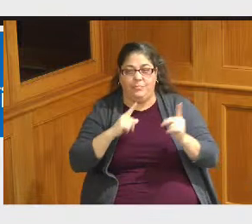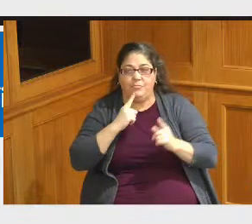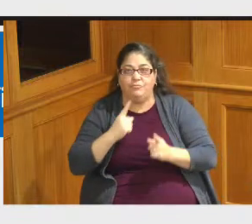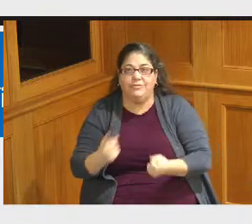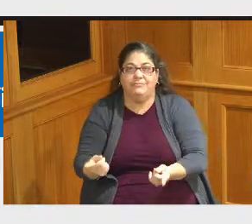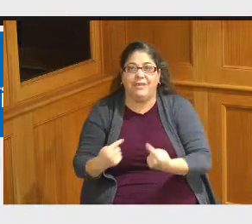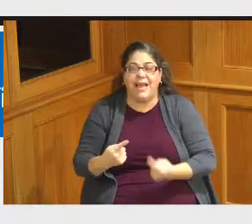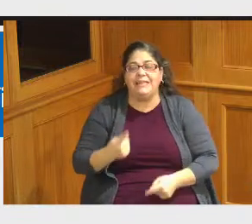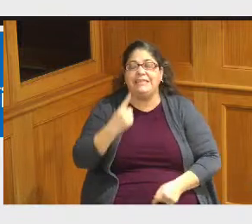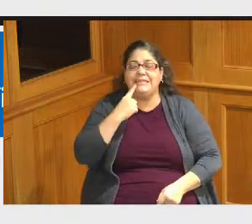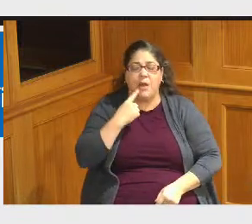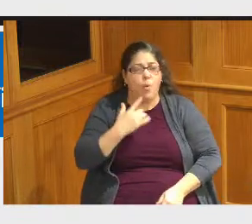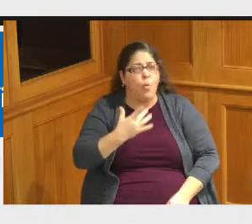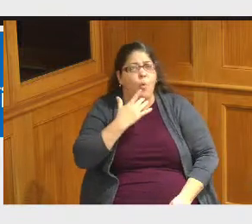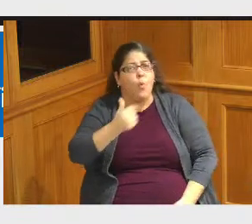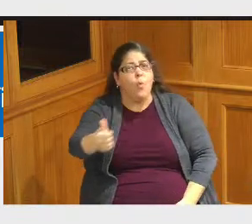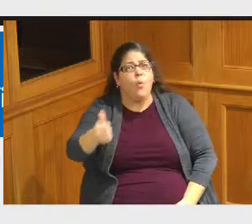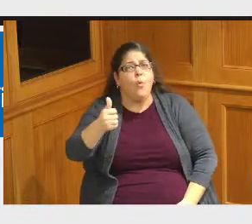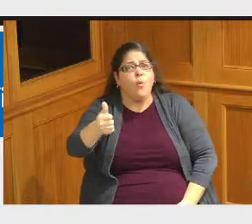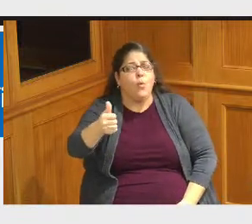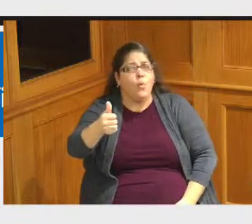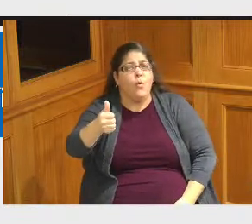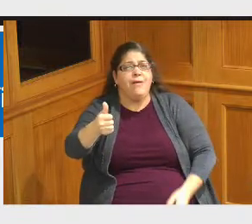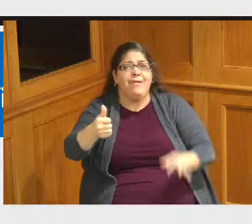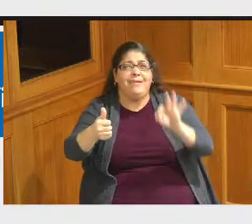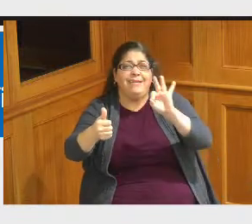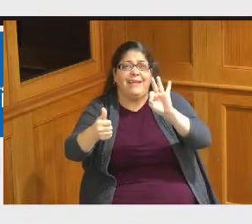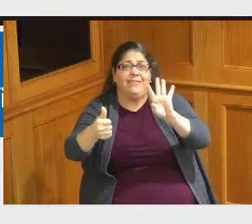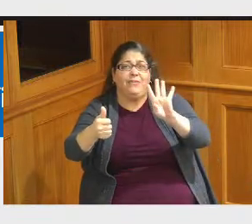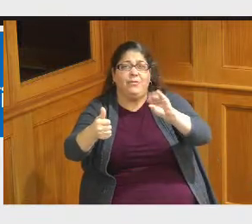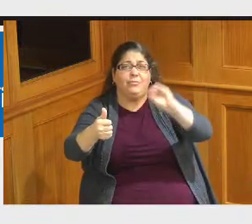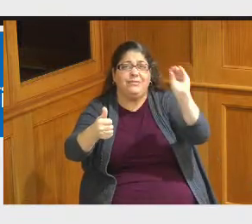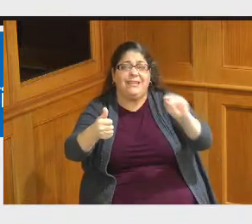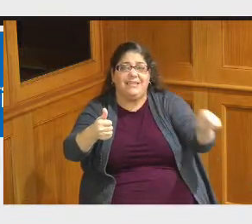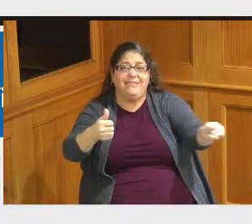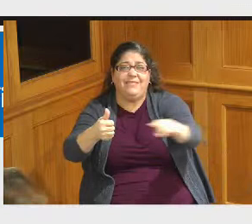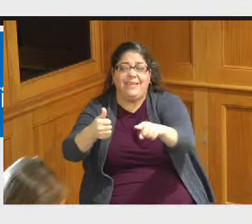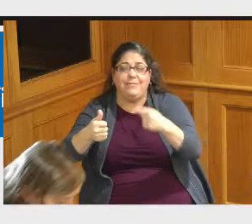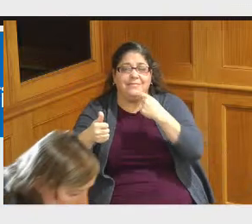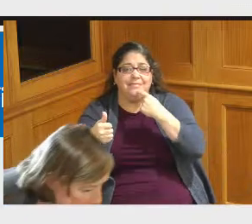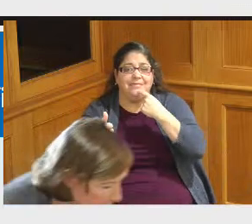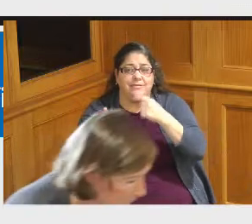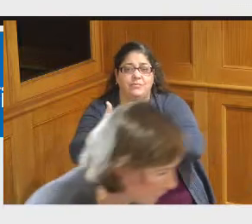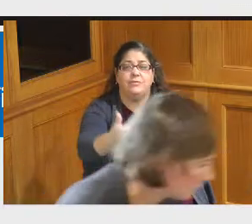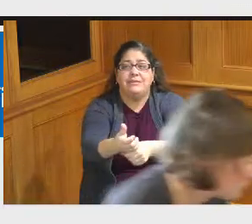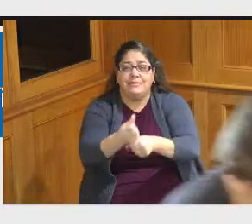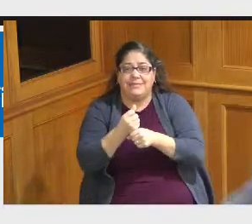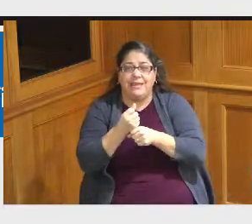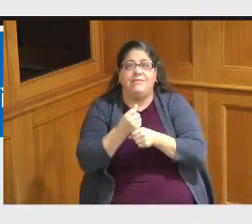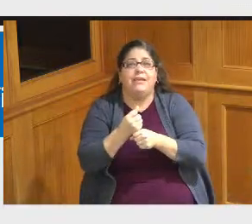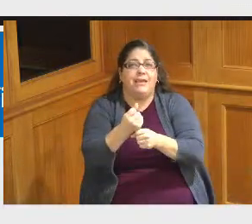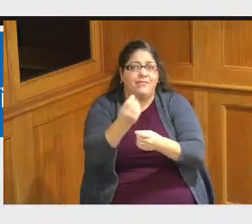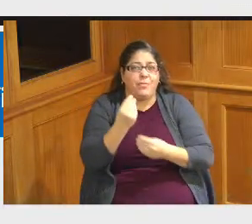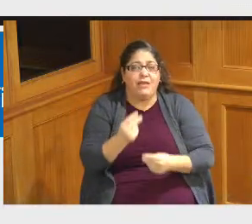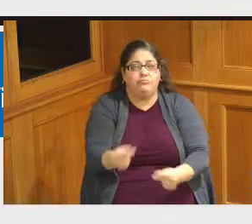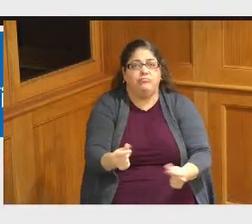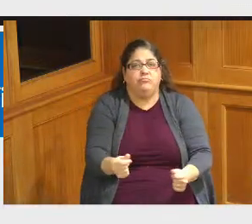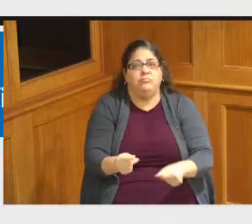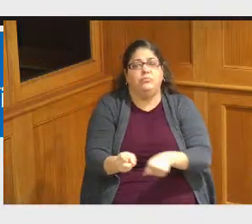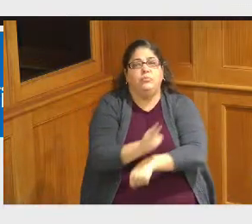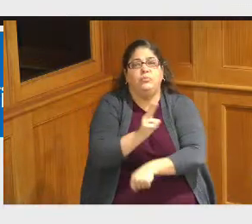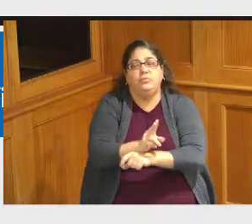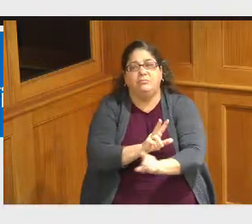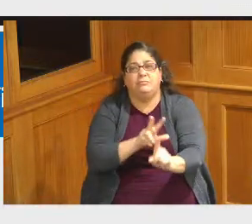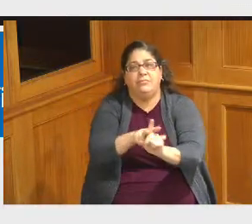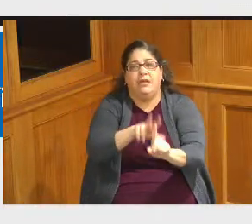they were favorable to the event, and 94% of them said they received information they could use right away